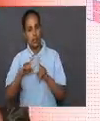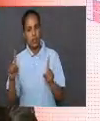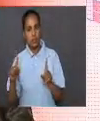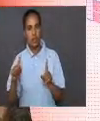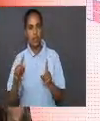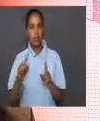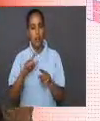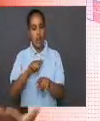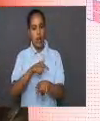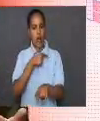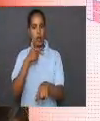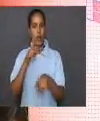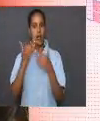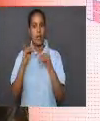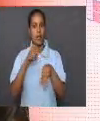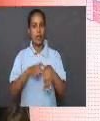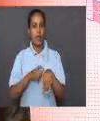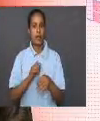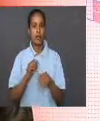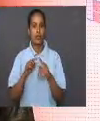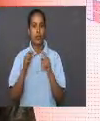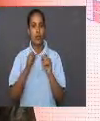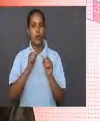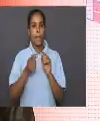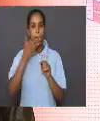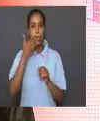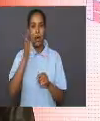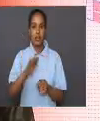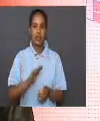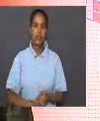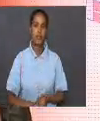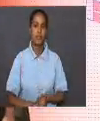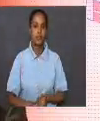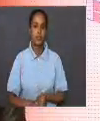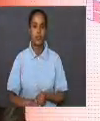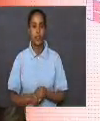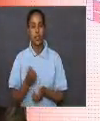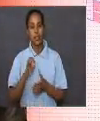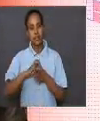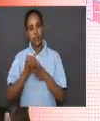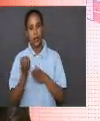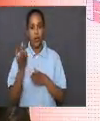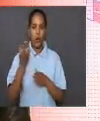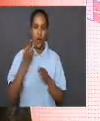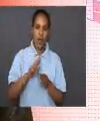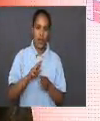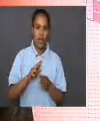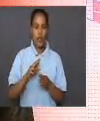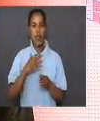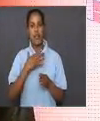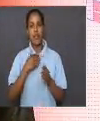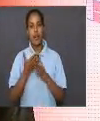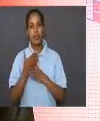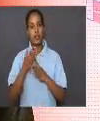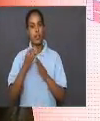others take a longer amount of time to go bad. Either way, when fat